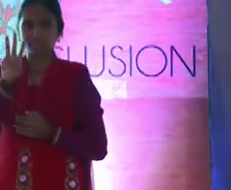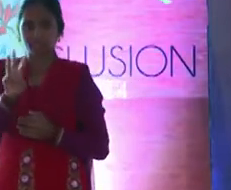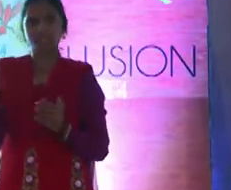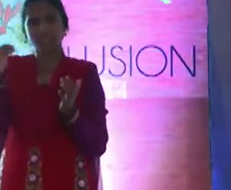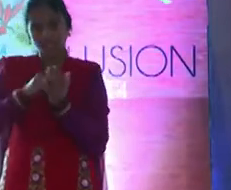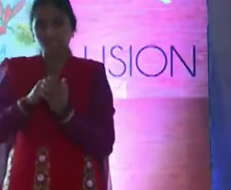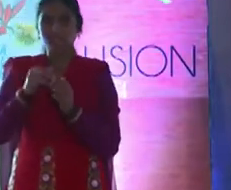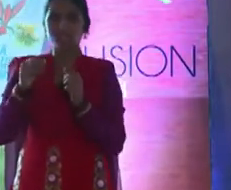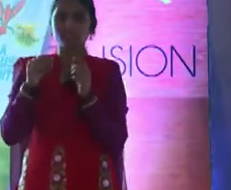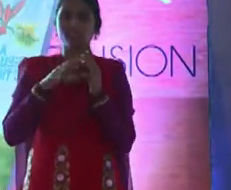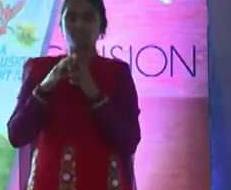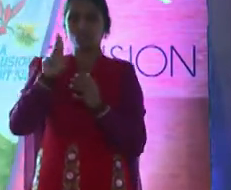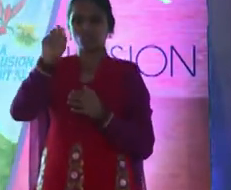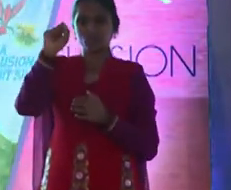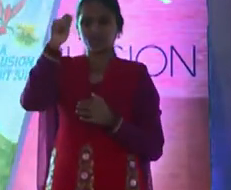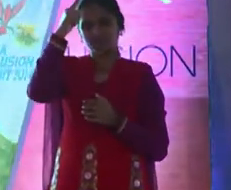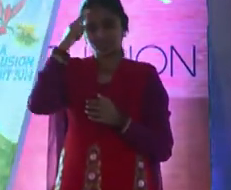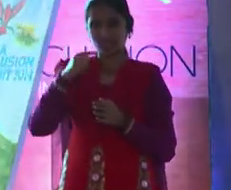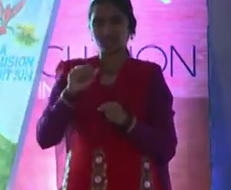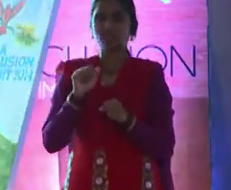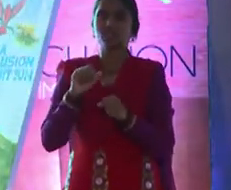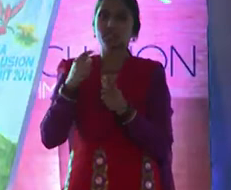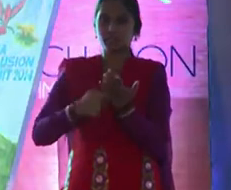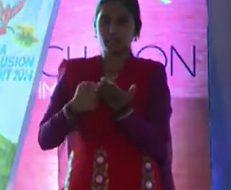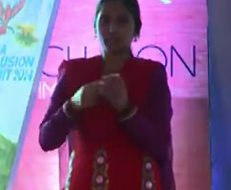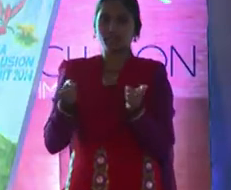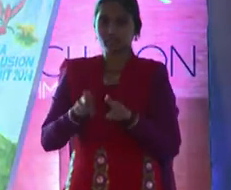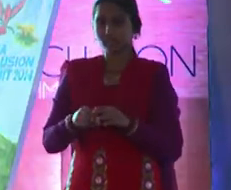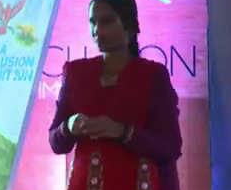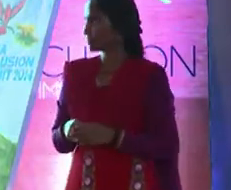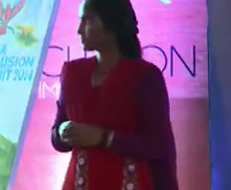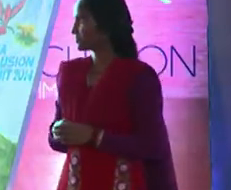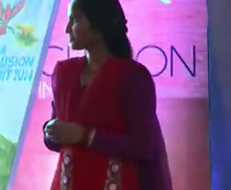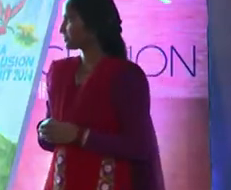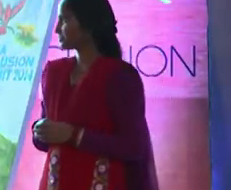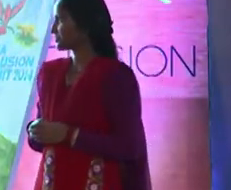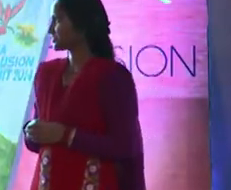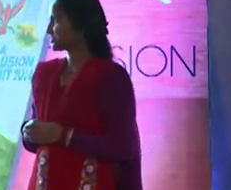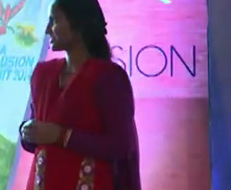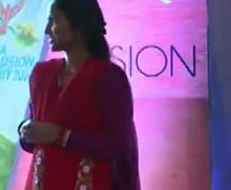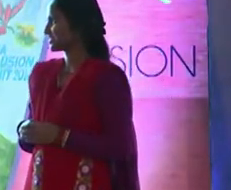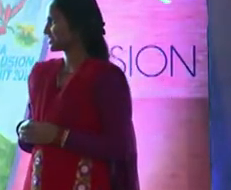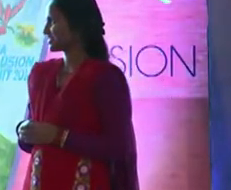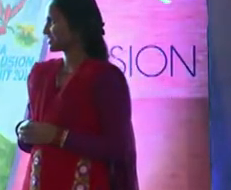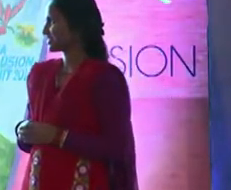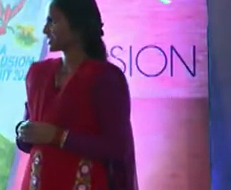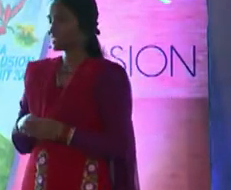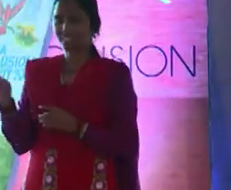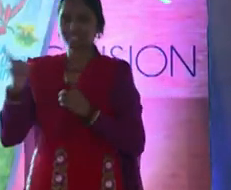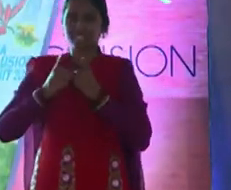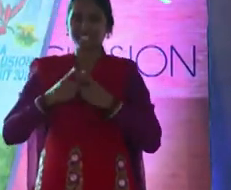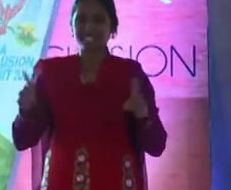be on the UNCRPD. We have a Samarth, which is called, it's a diversity program